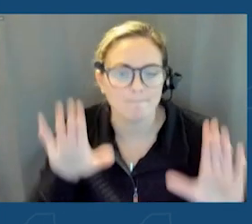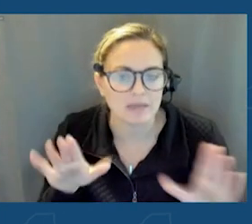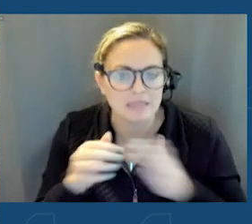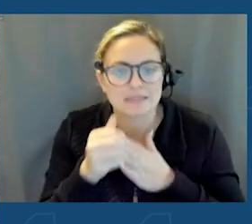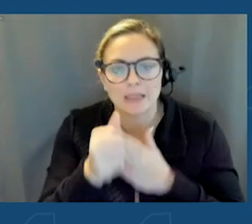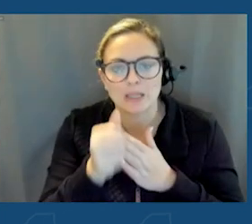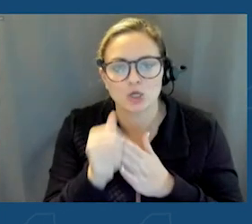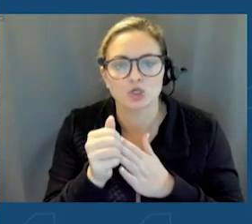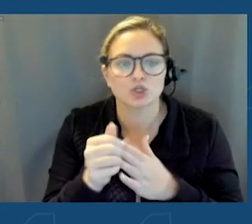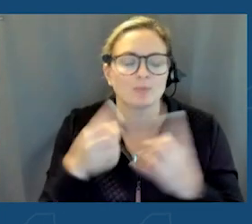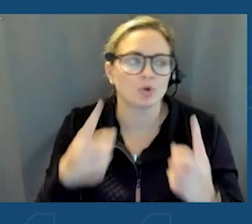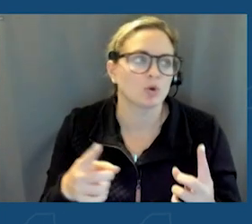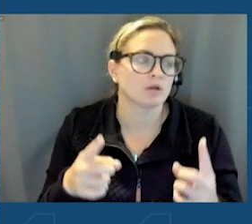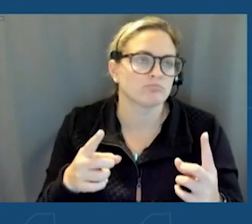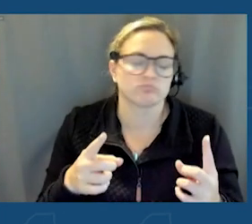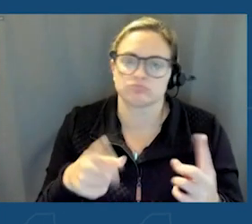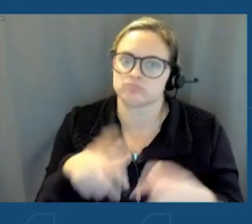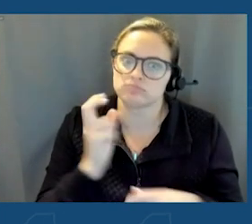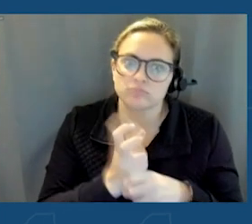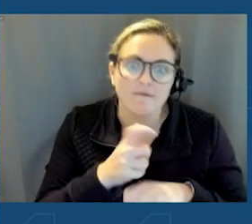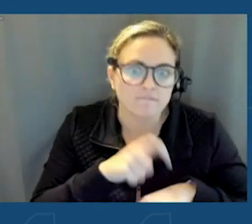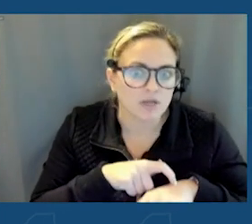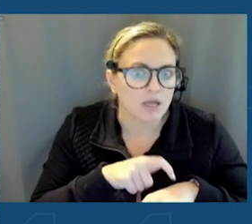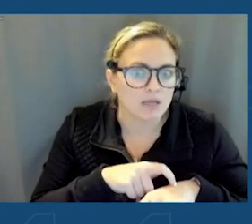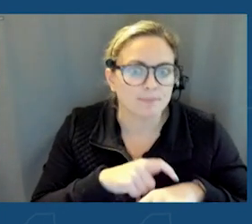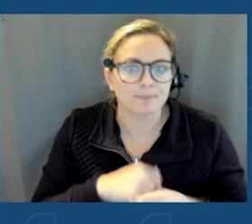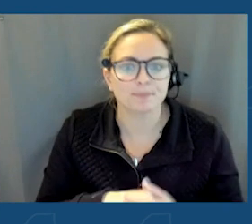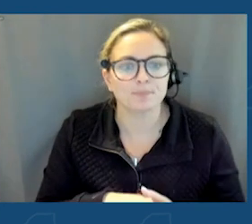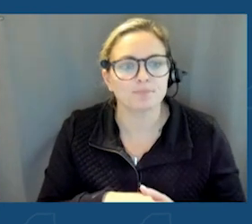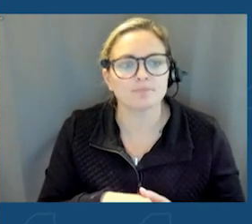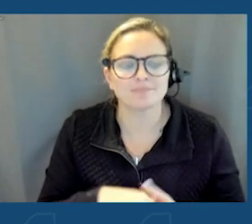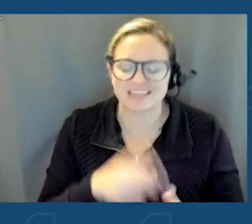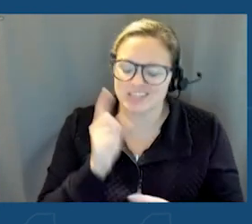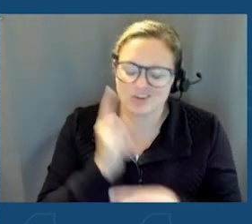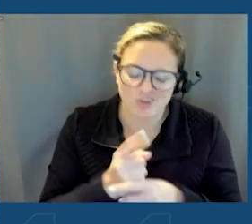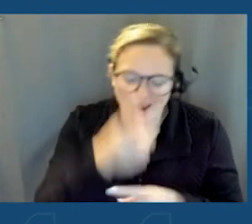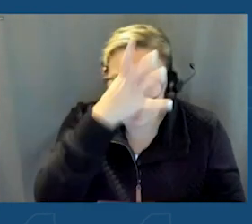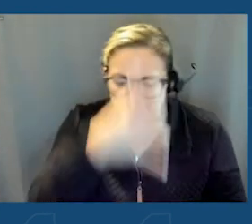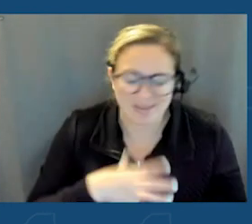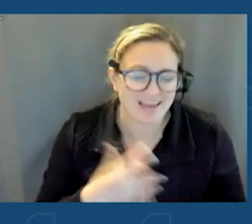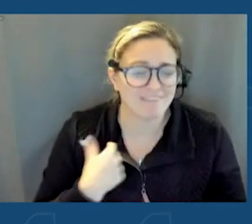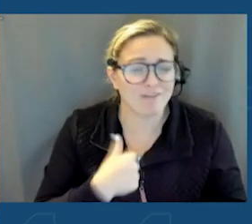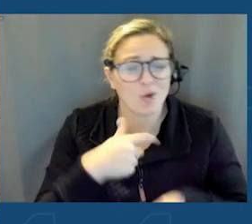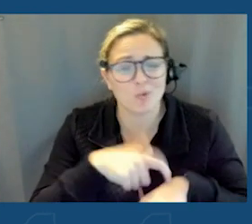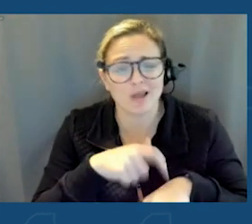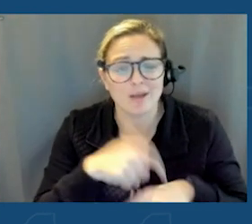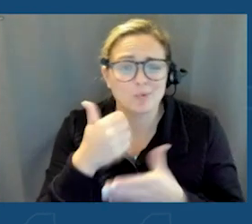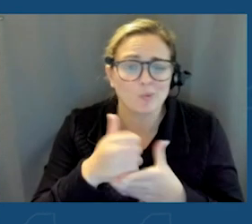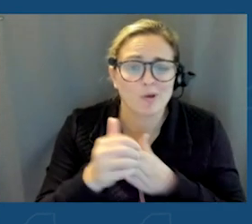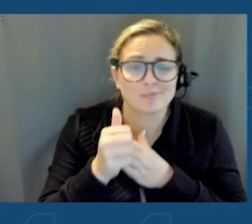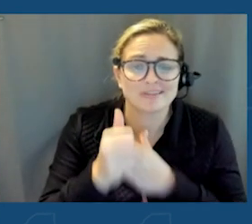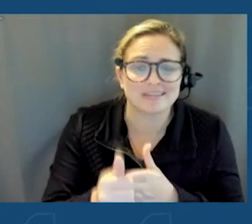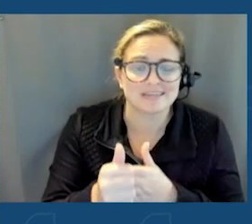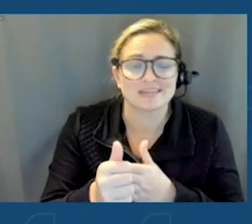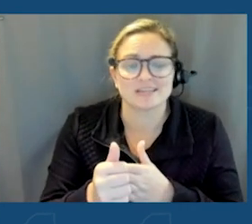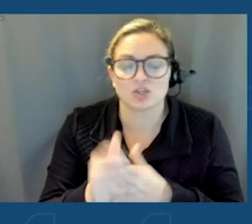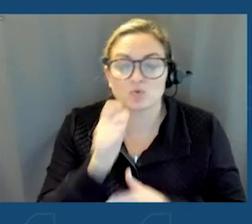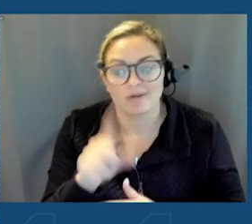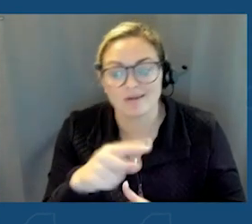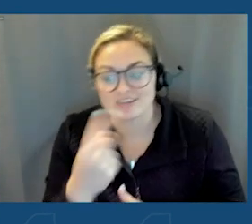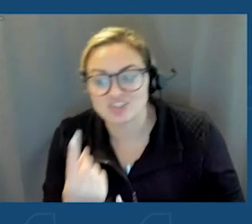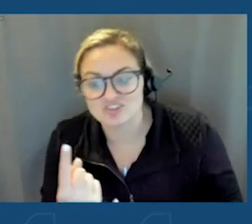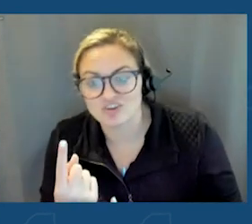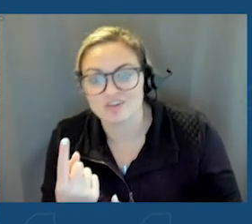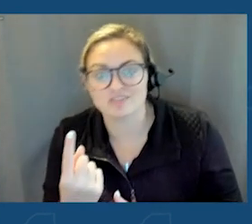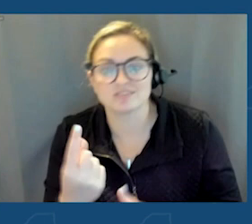during extraordinary times. And he is the right man of our time to be able to help lead us through not just what we got through